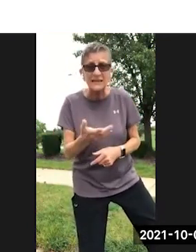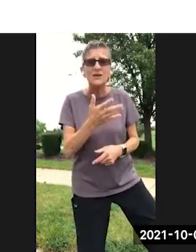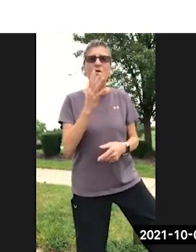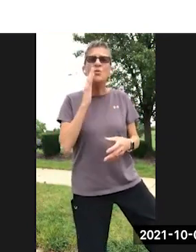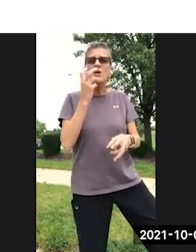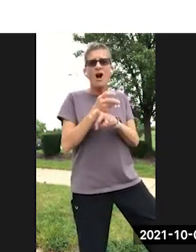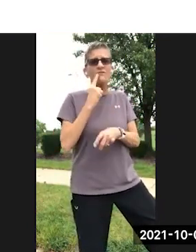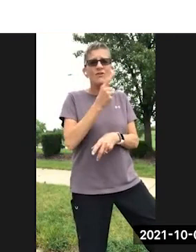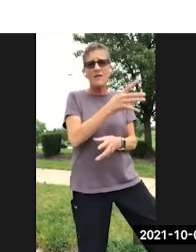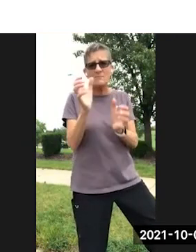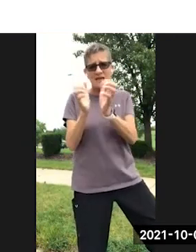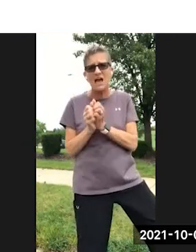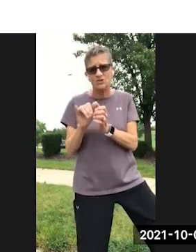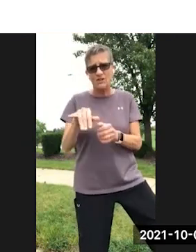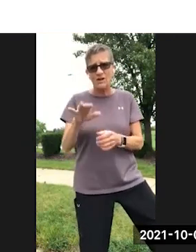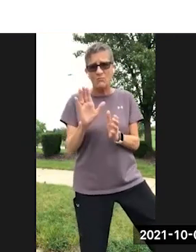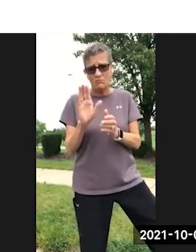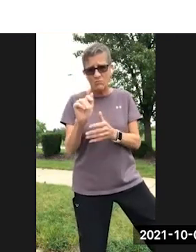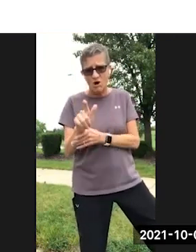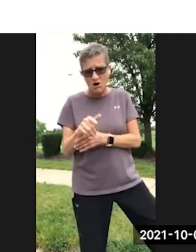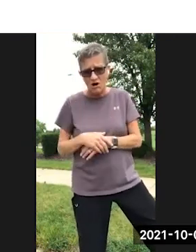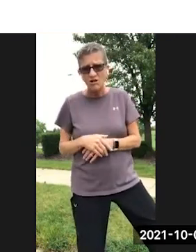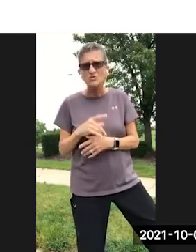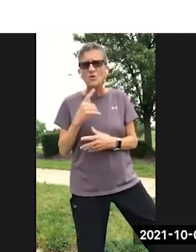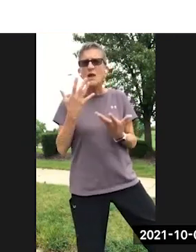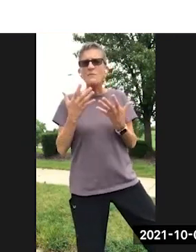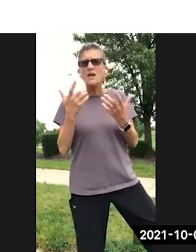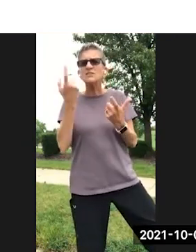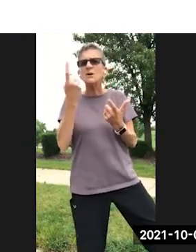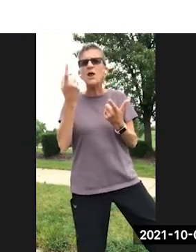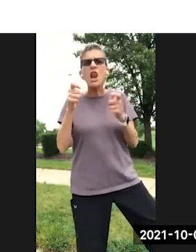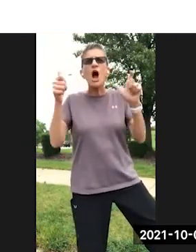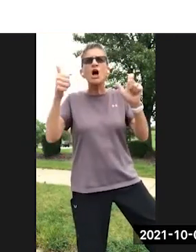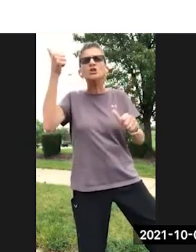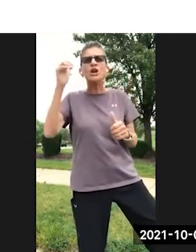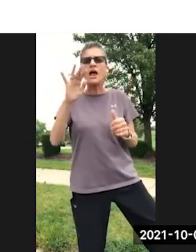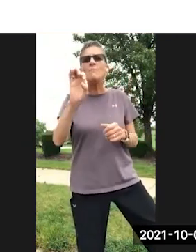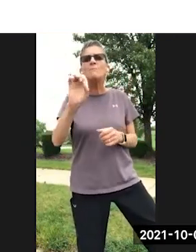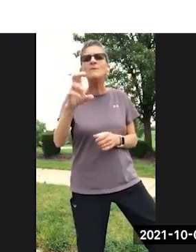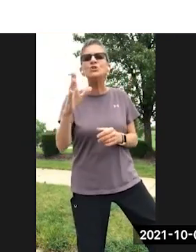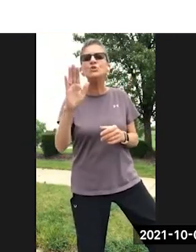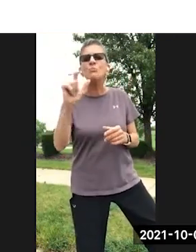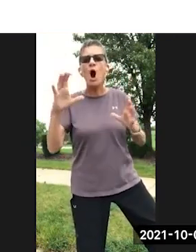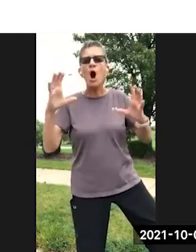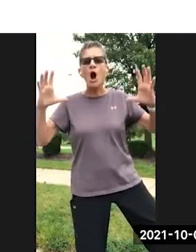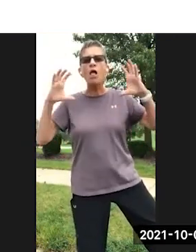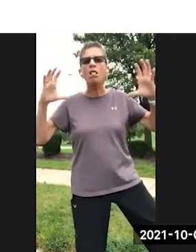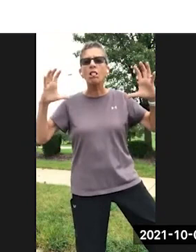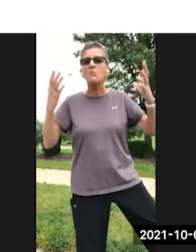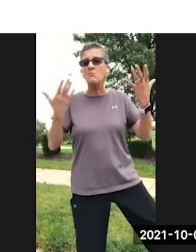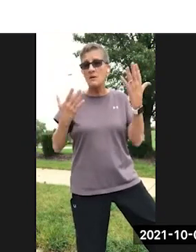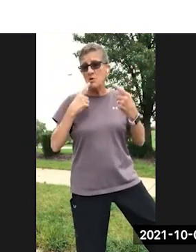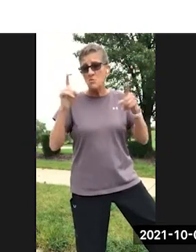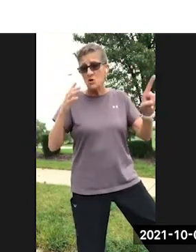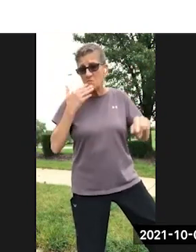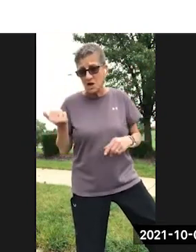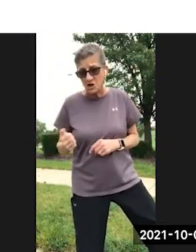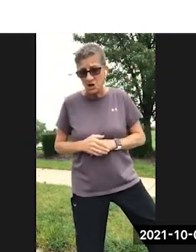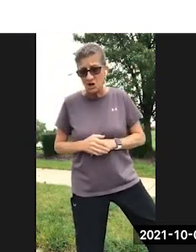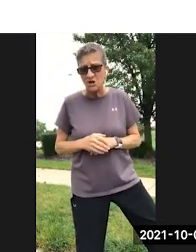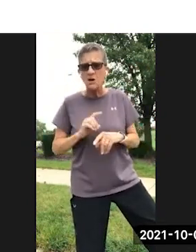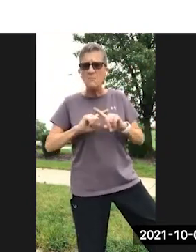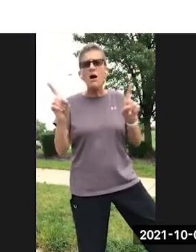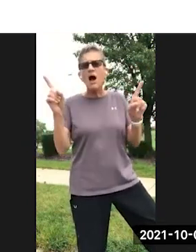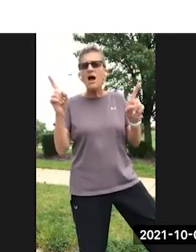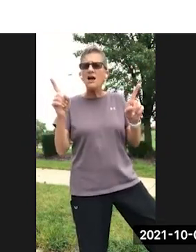catch. So a larger, slower object such as a beach ball might work a little bit better, although this could obviously